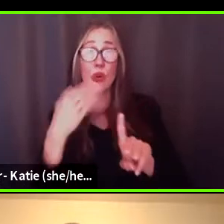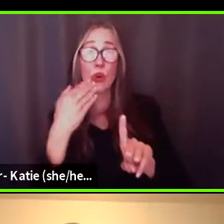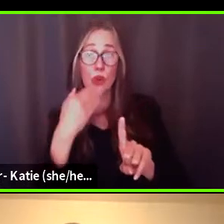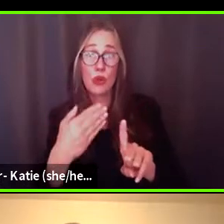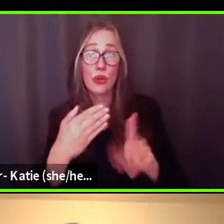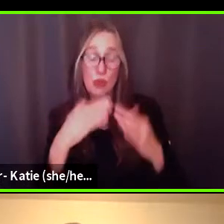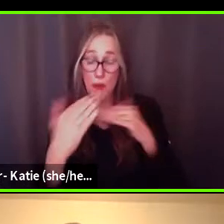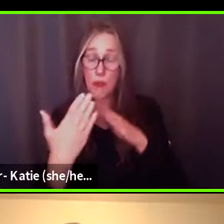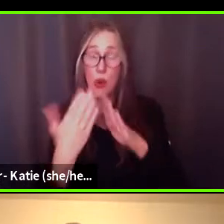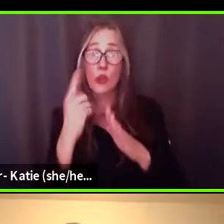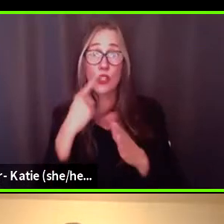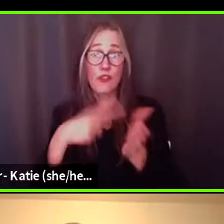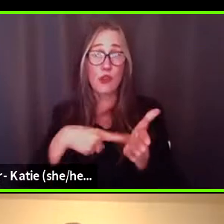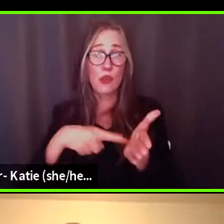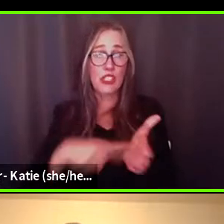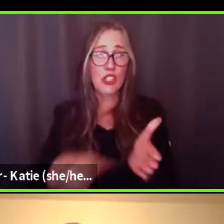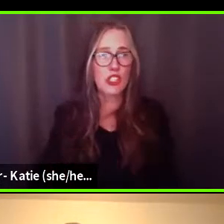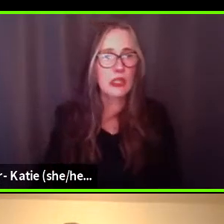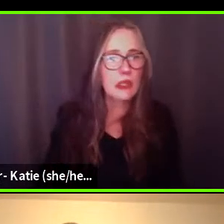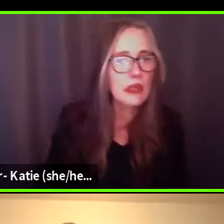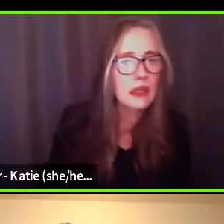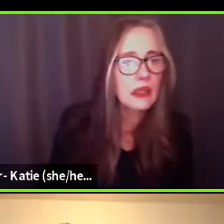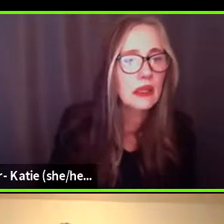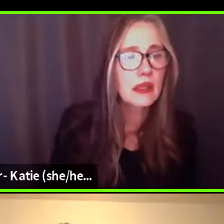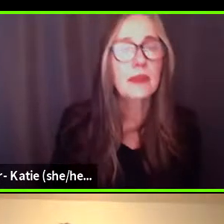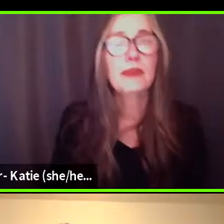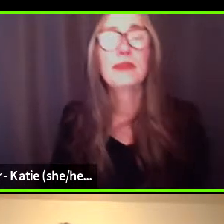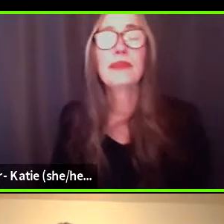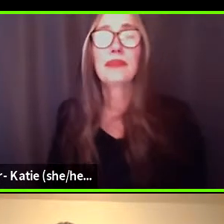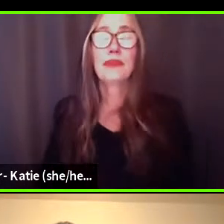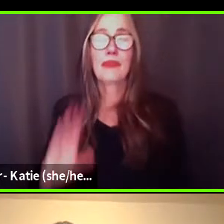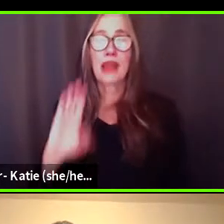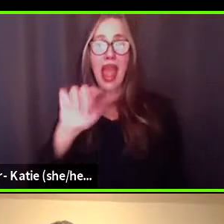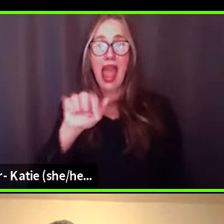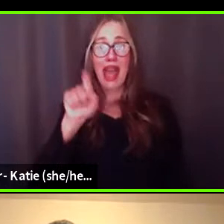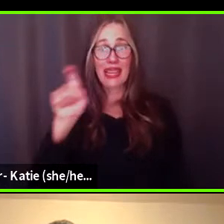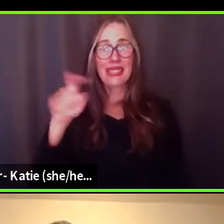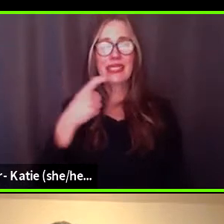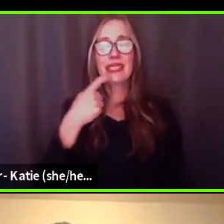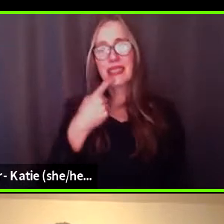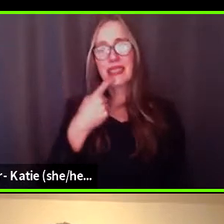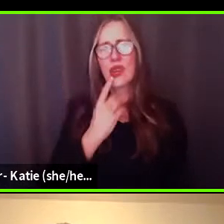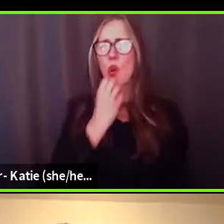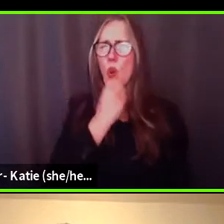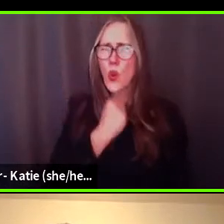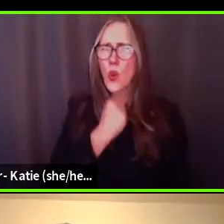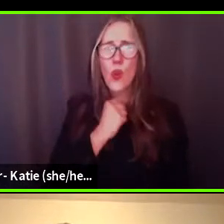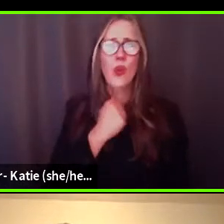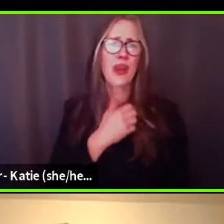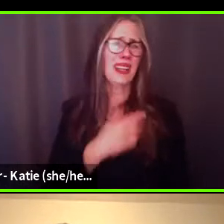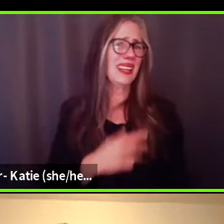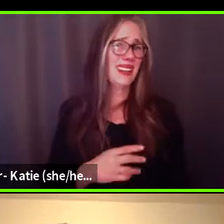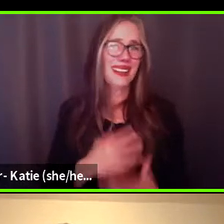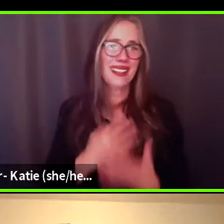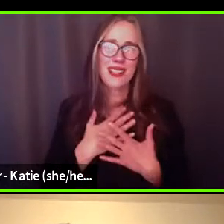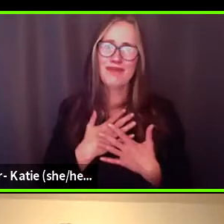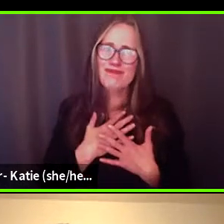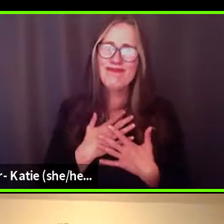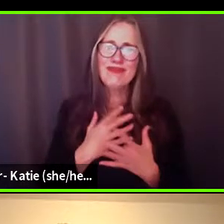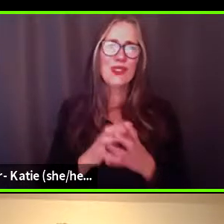can add to that first of all i just want to say that it's deeply meaningful for me to be with you all here i've